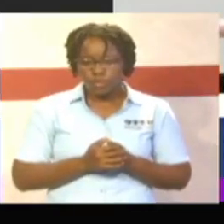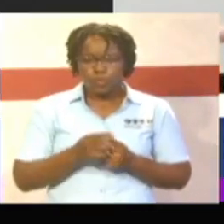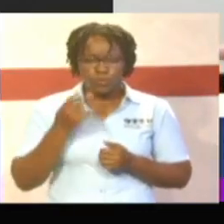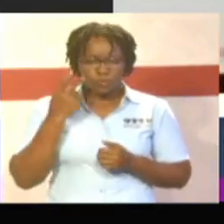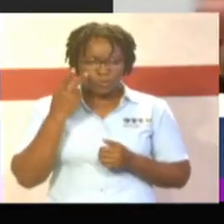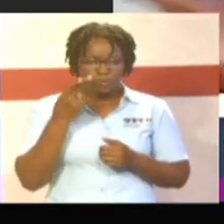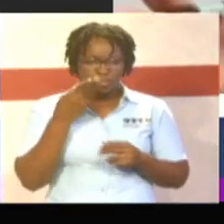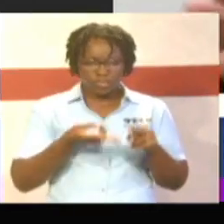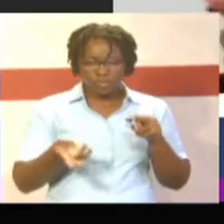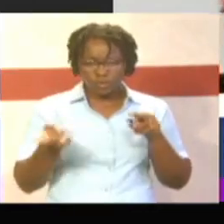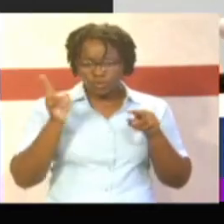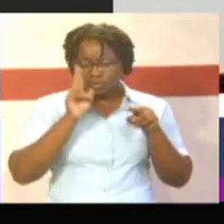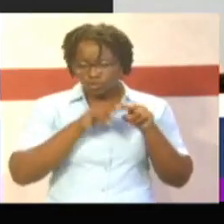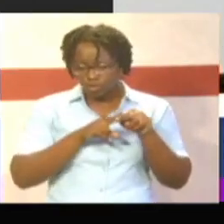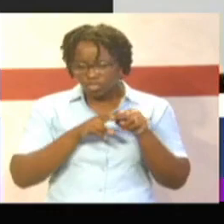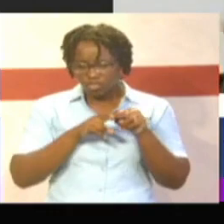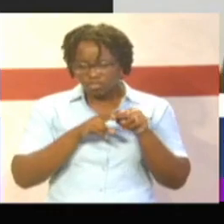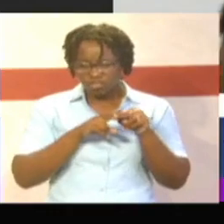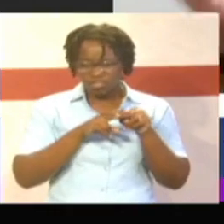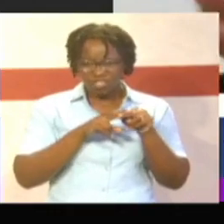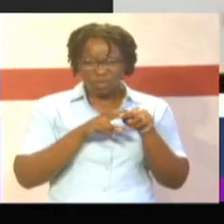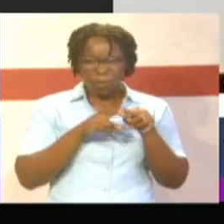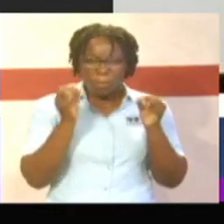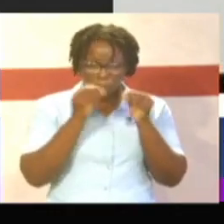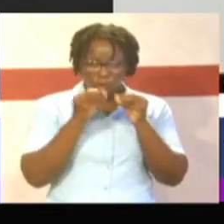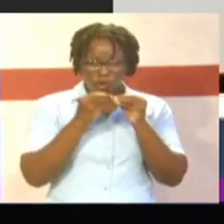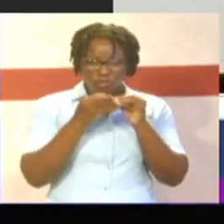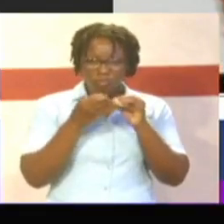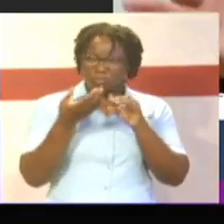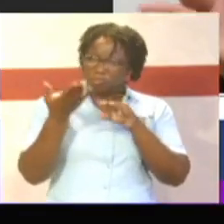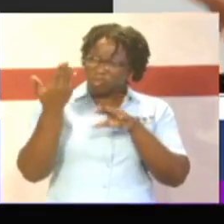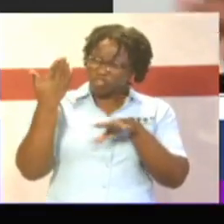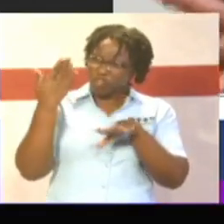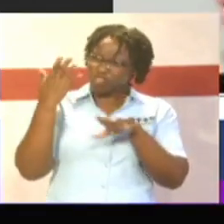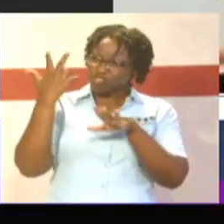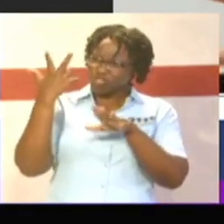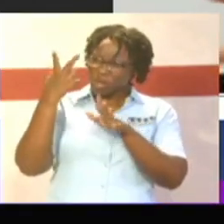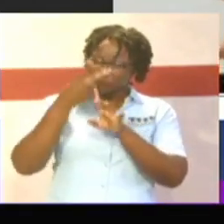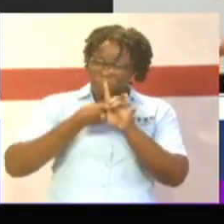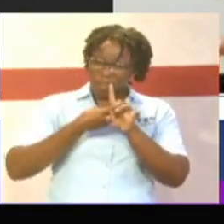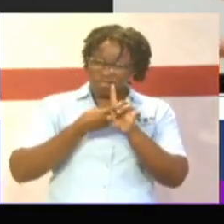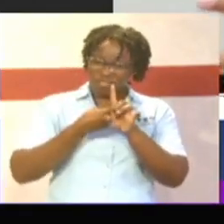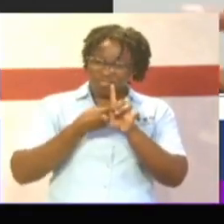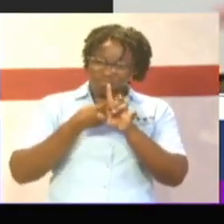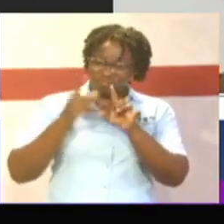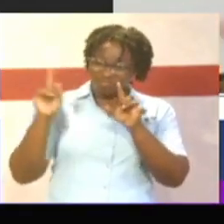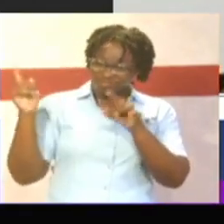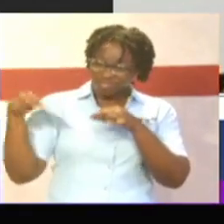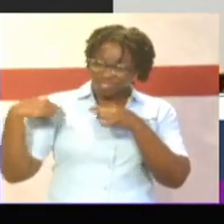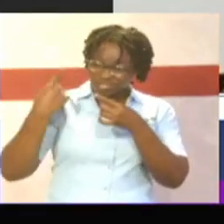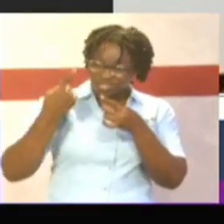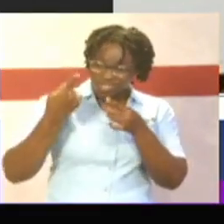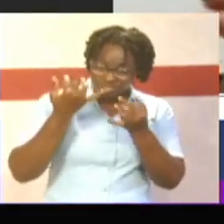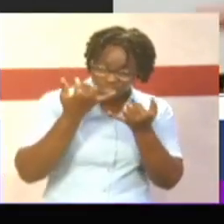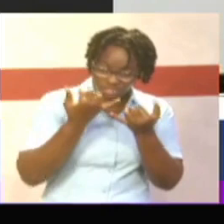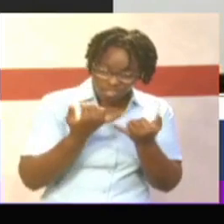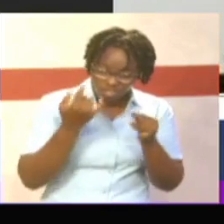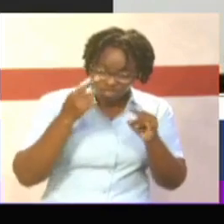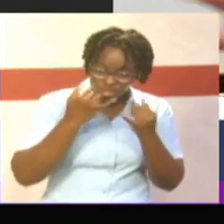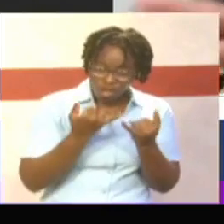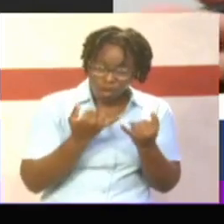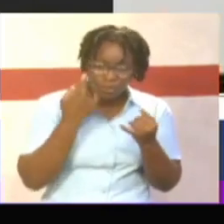increase that's more than the previous 3 months. I'm just thinking back as to what happened differently over this month. And we saw